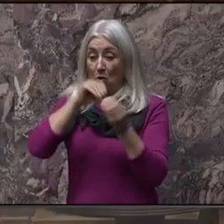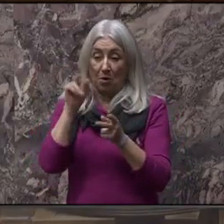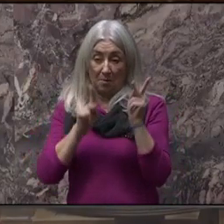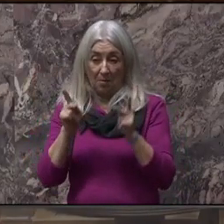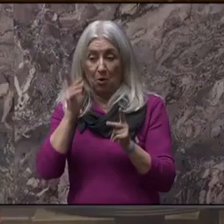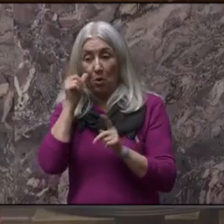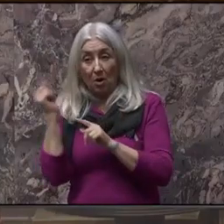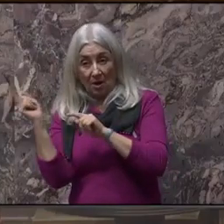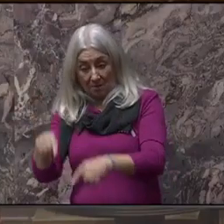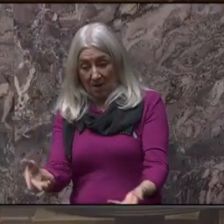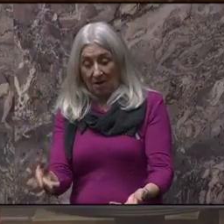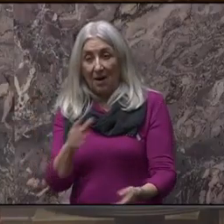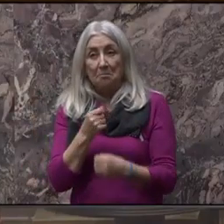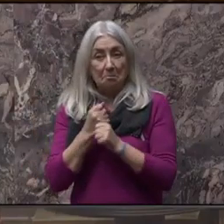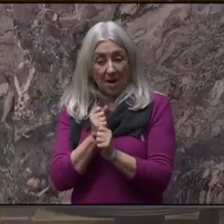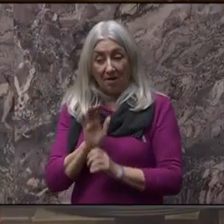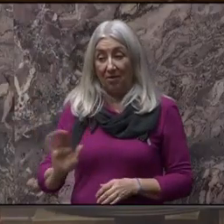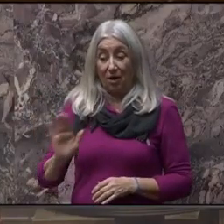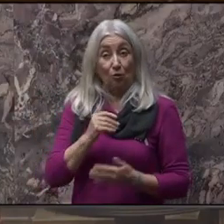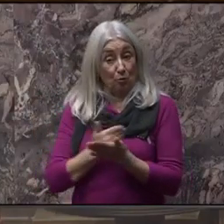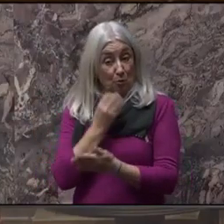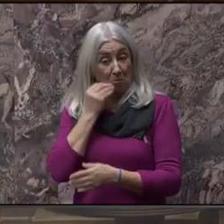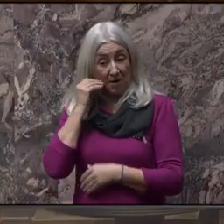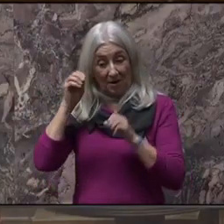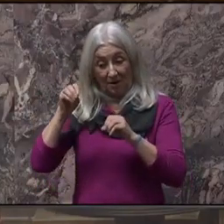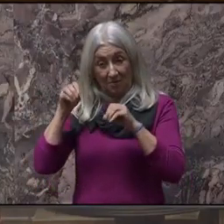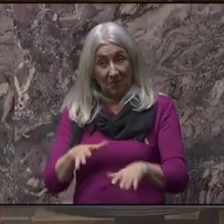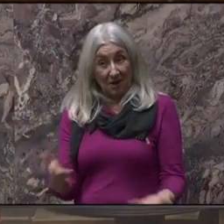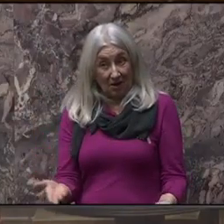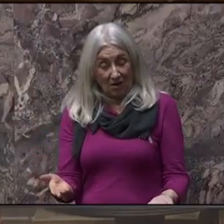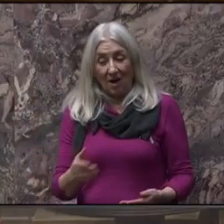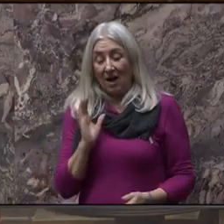next 25 years. Our economy will continue to